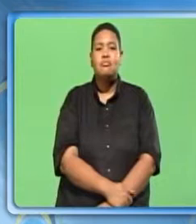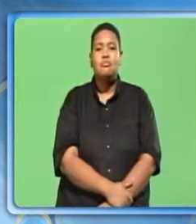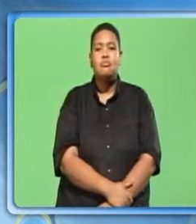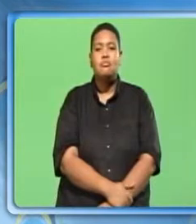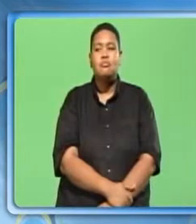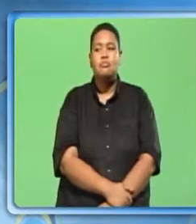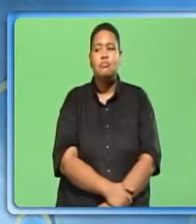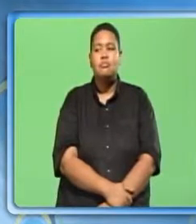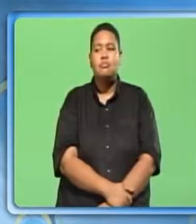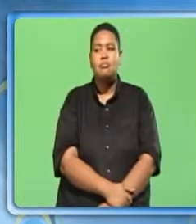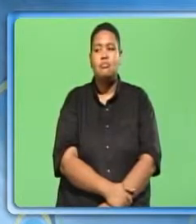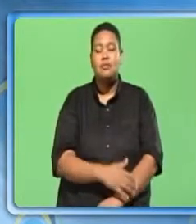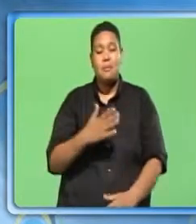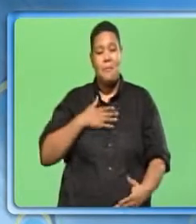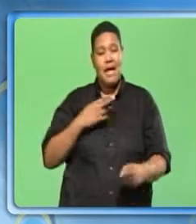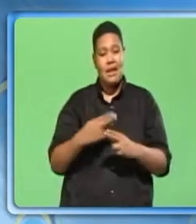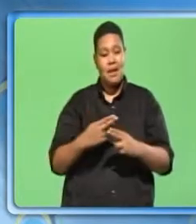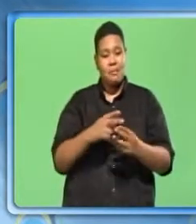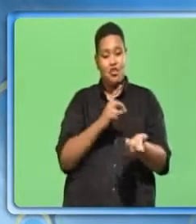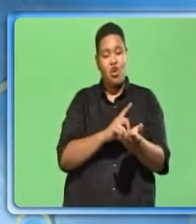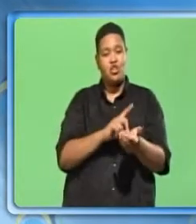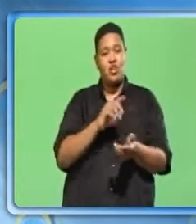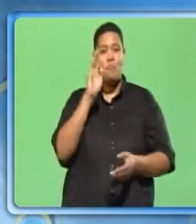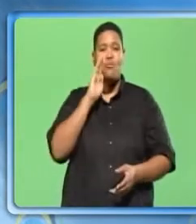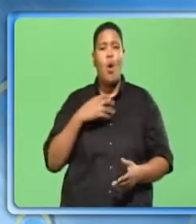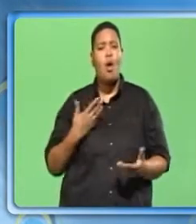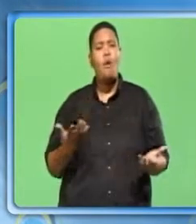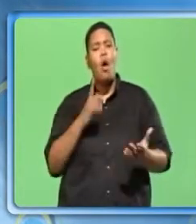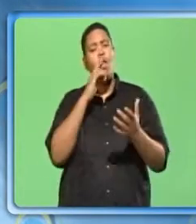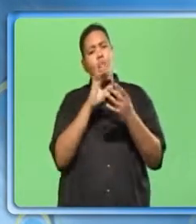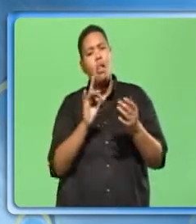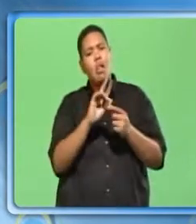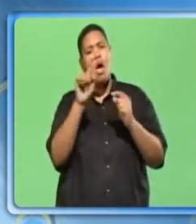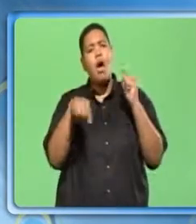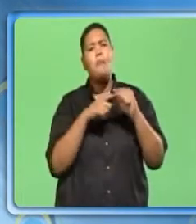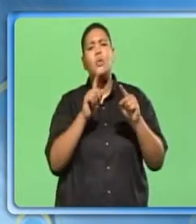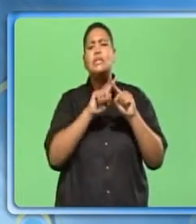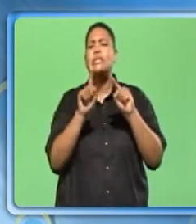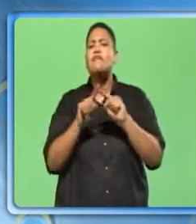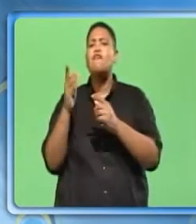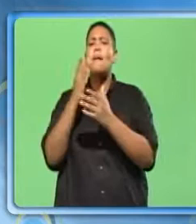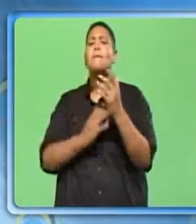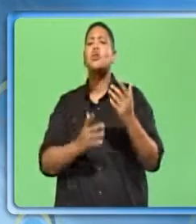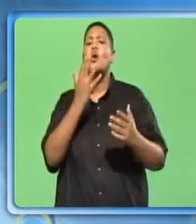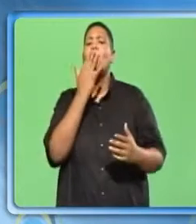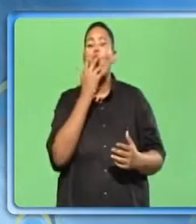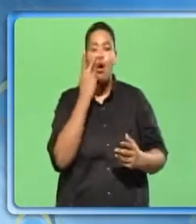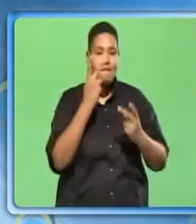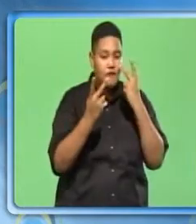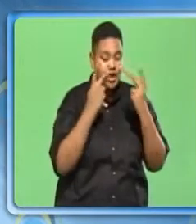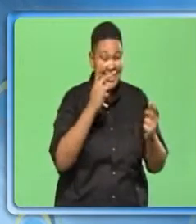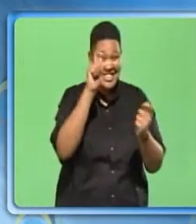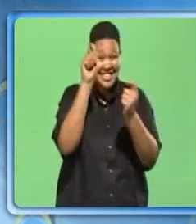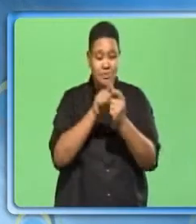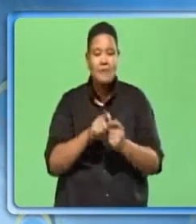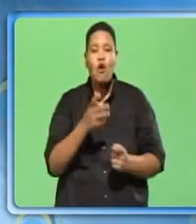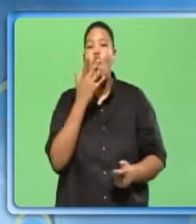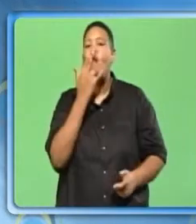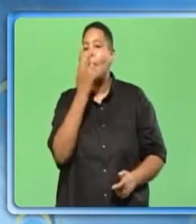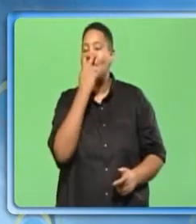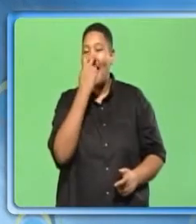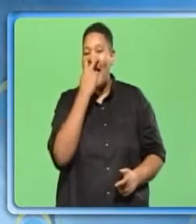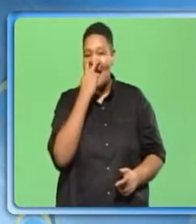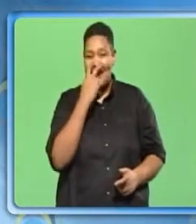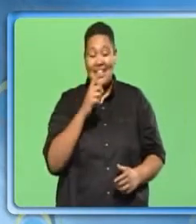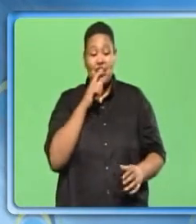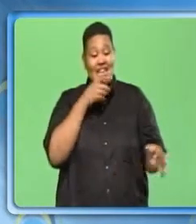Good evening. My name is Dr. Hamid Gulam, and I'm here to speak to you about the various aspects of color vision, in particular color blindness. Now,